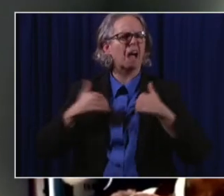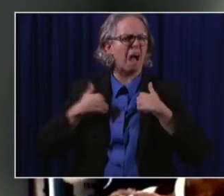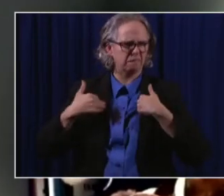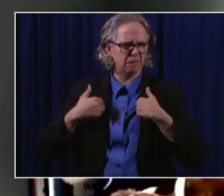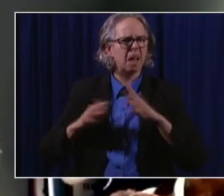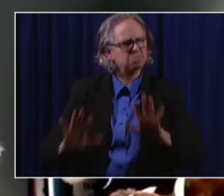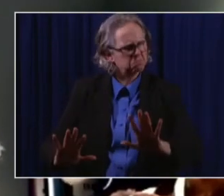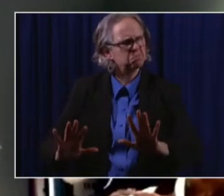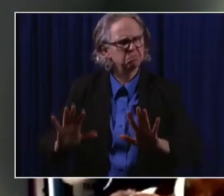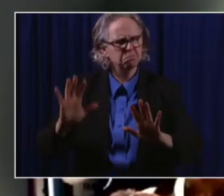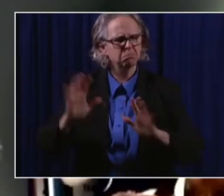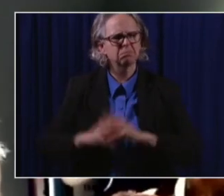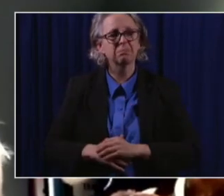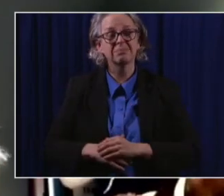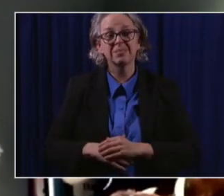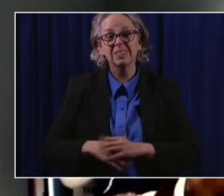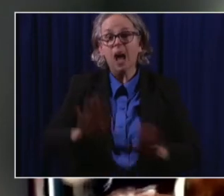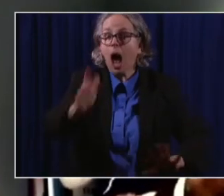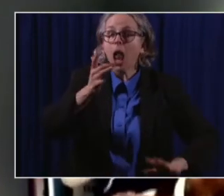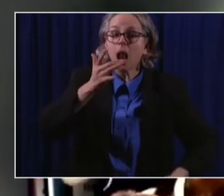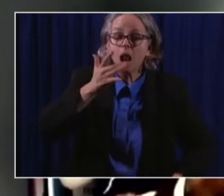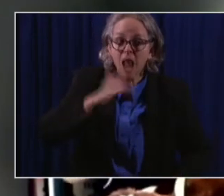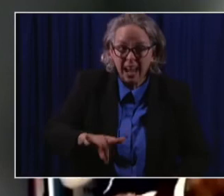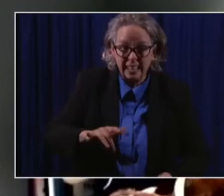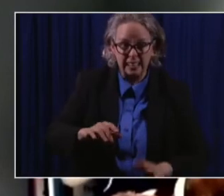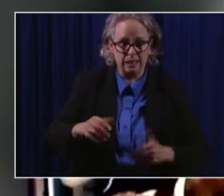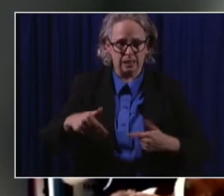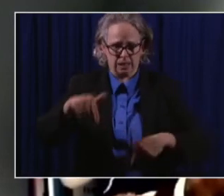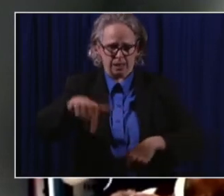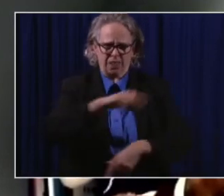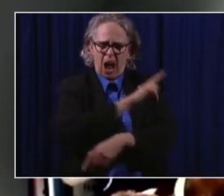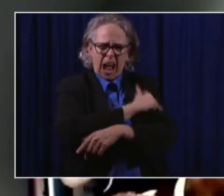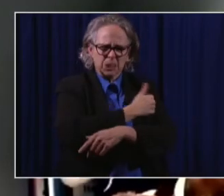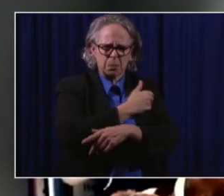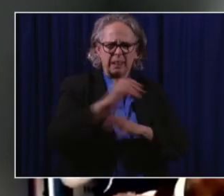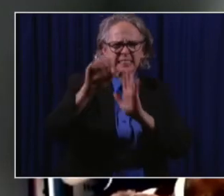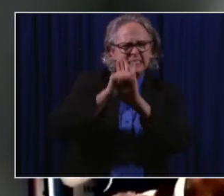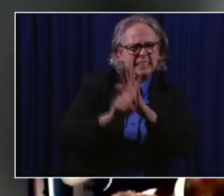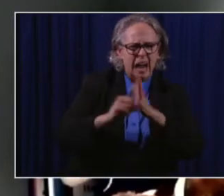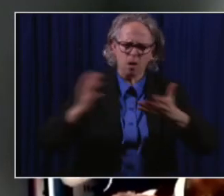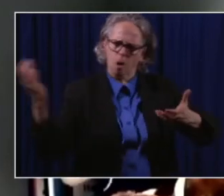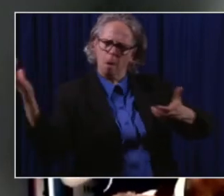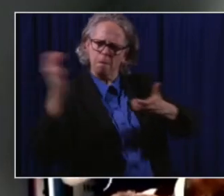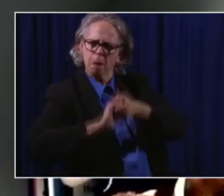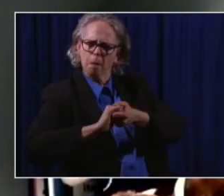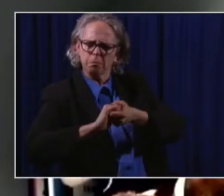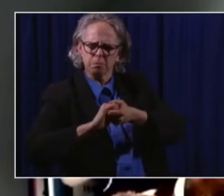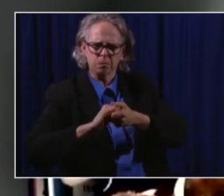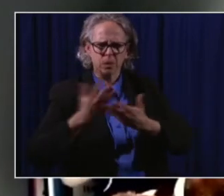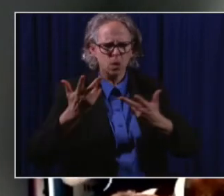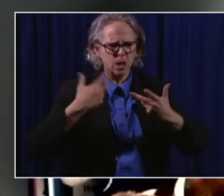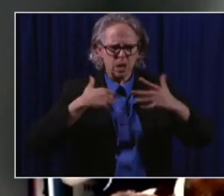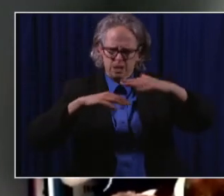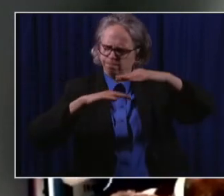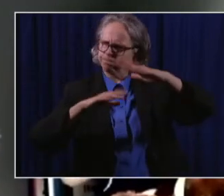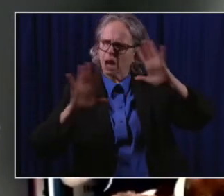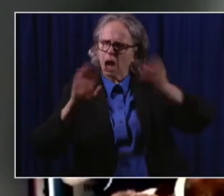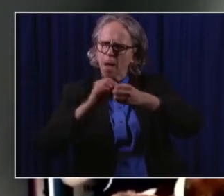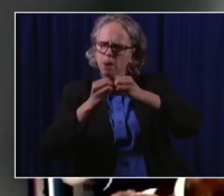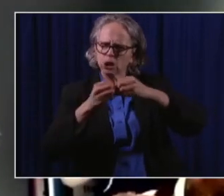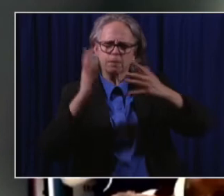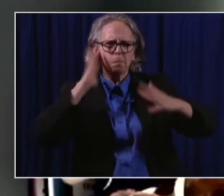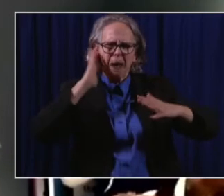from the leadership of other healthcare institutions, and we are all working together. We're fine this moment, but we are paid to be paranoid as